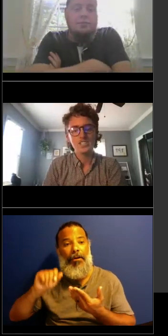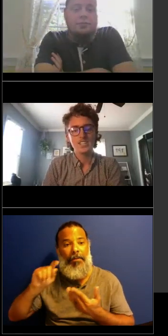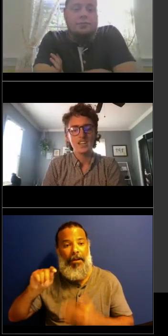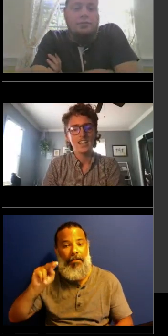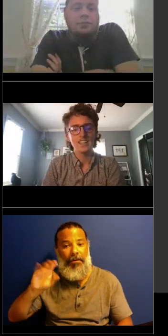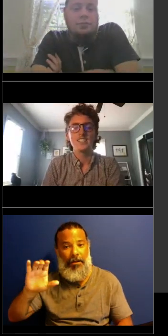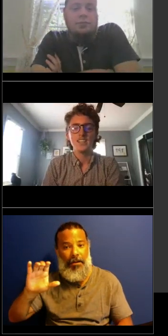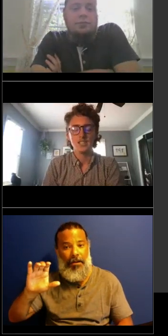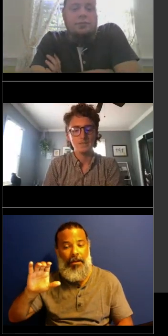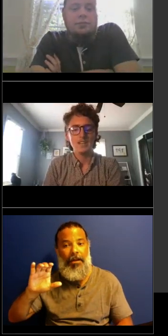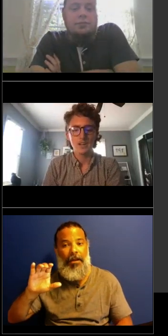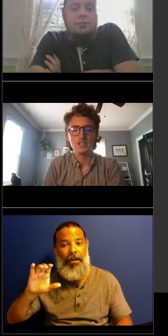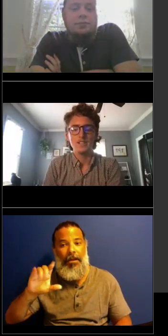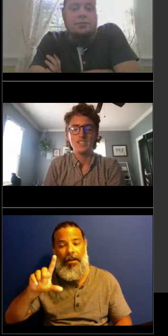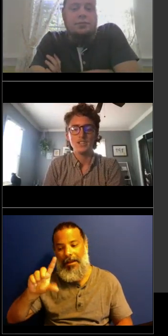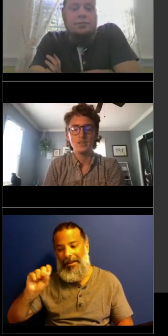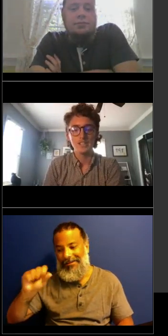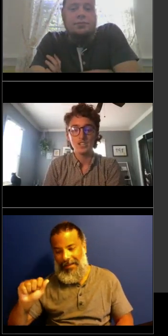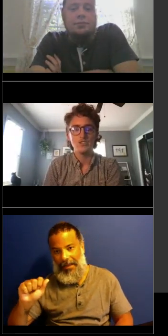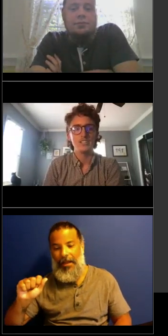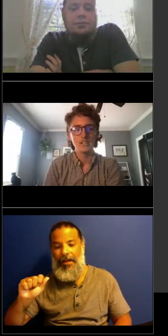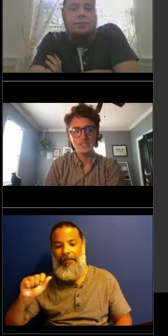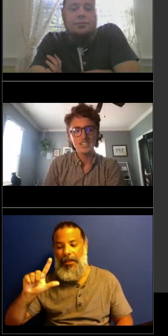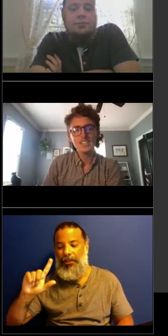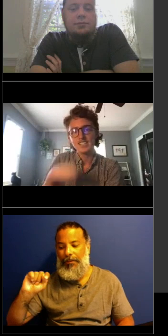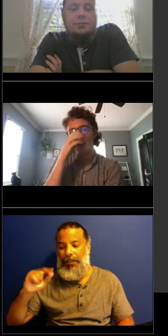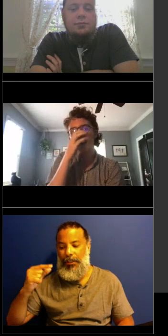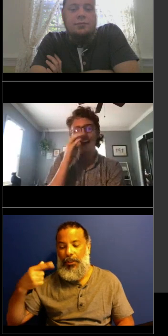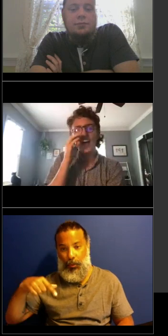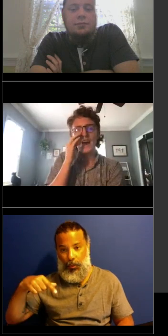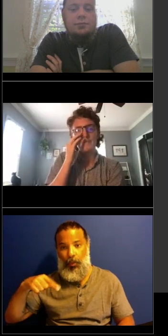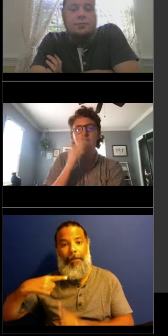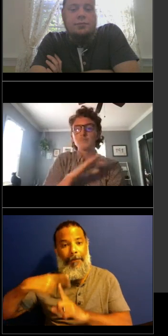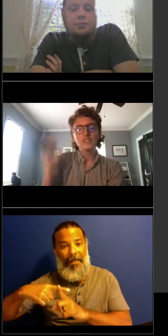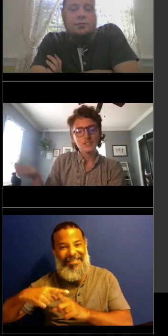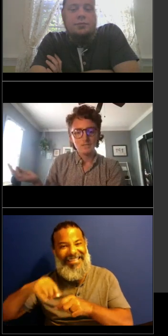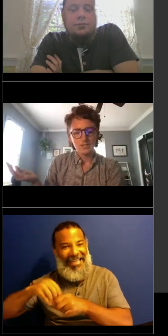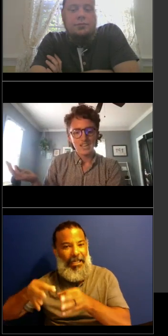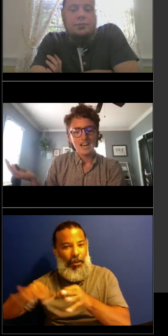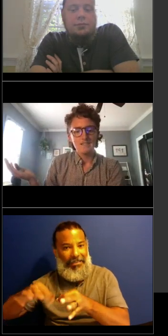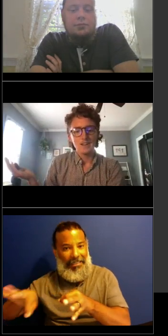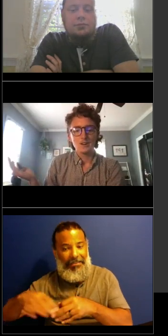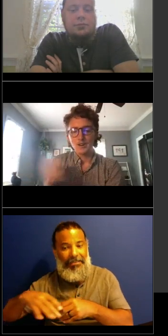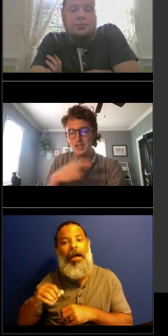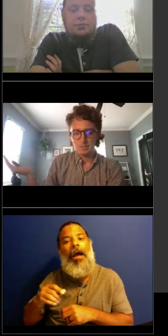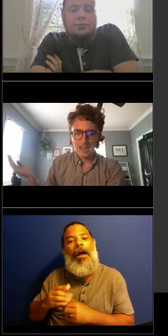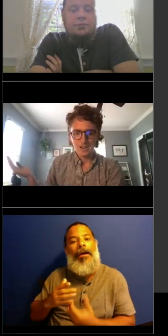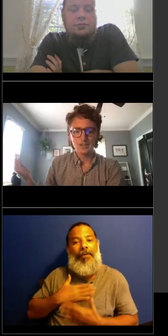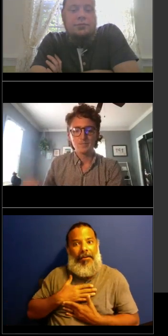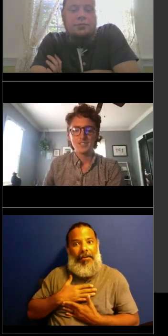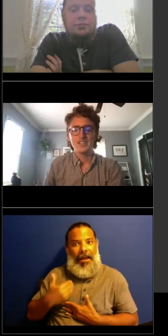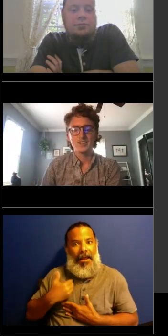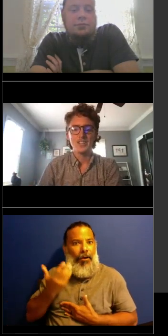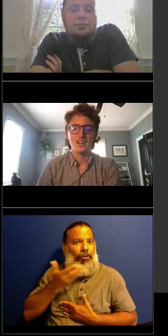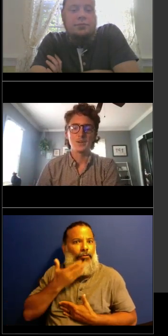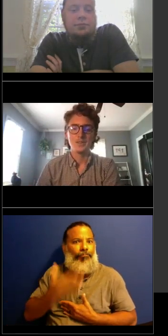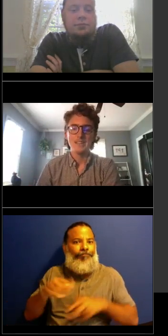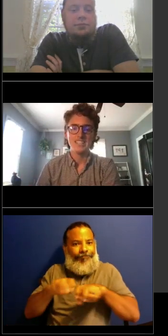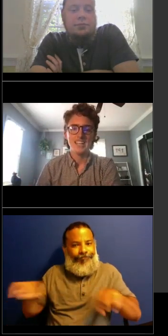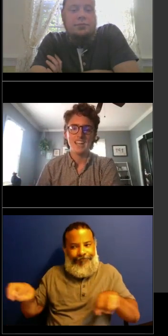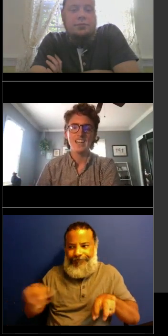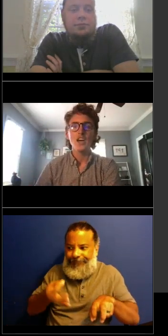COZIL, which is the LSA's Committee for LGBTQ plus Issues in Linguistics. And I'm really grateful to have a great panel of presenters